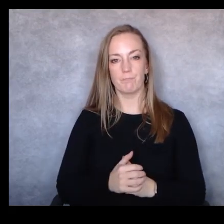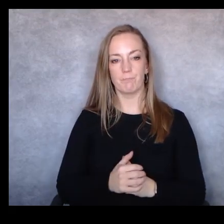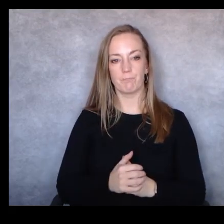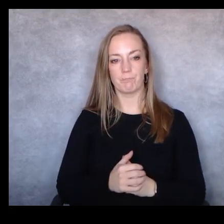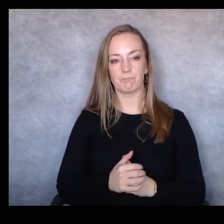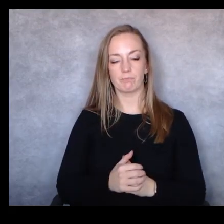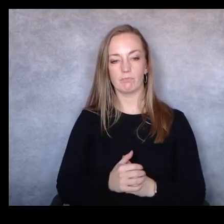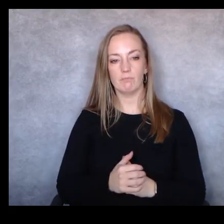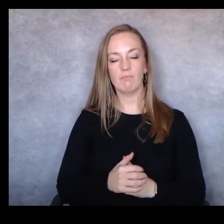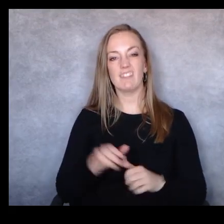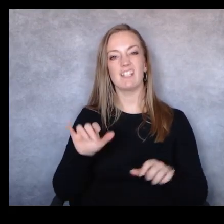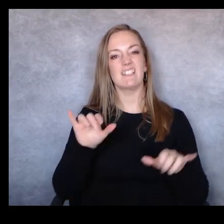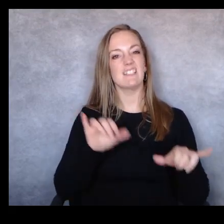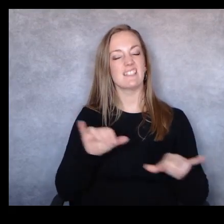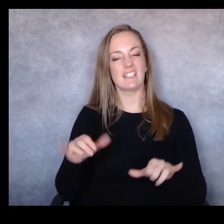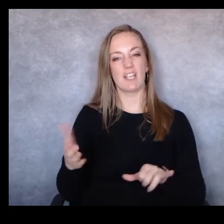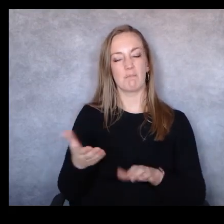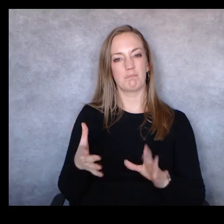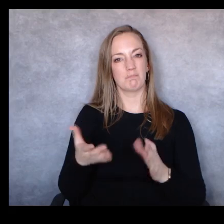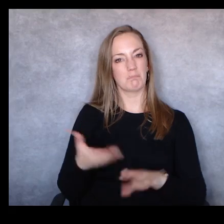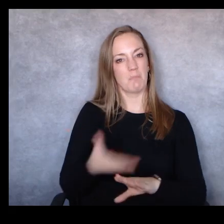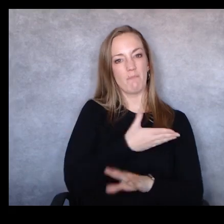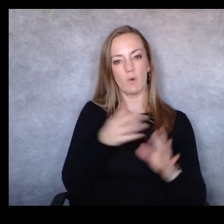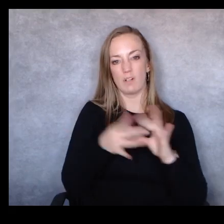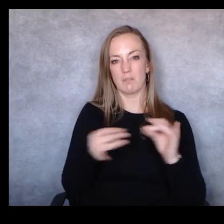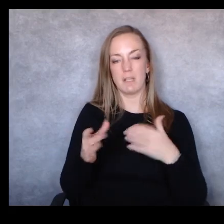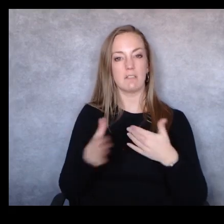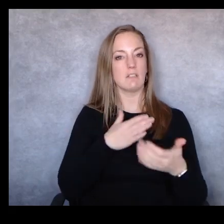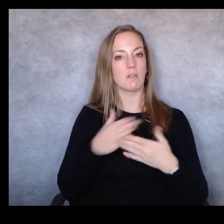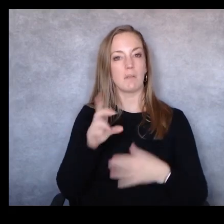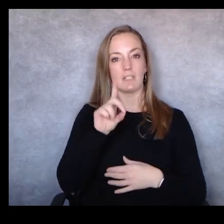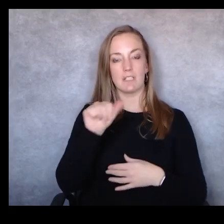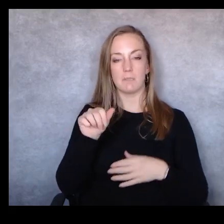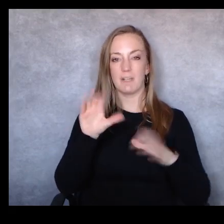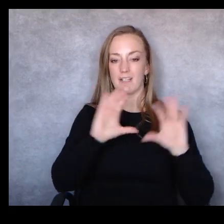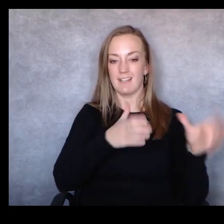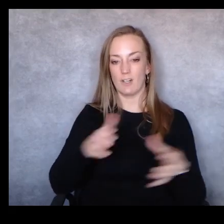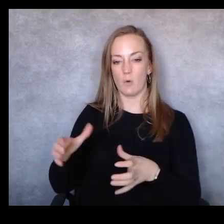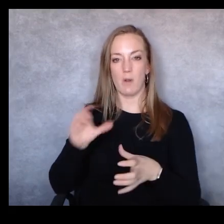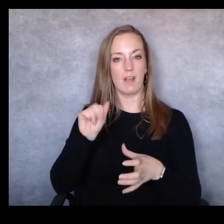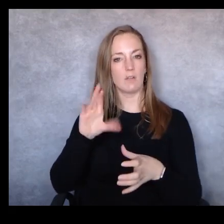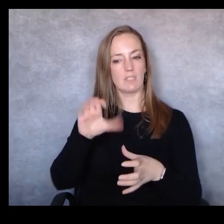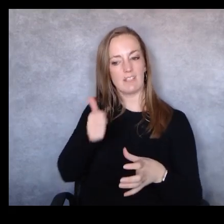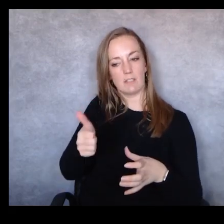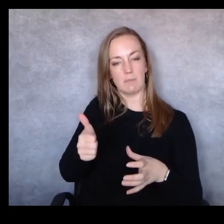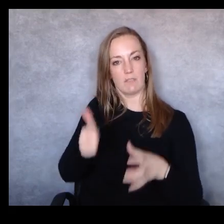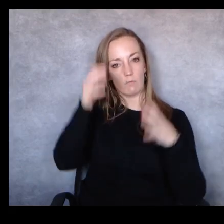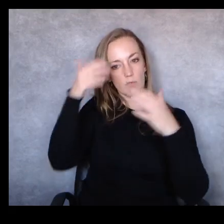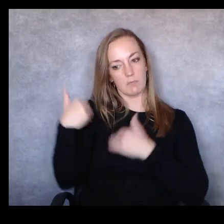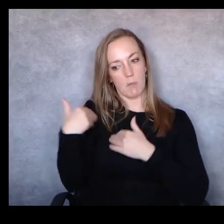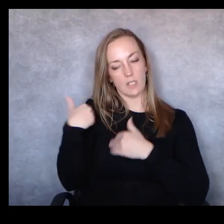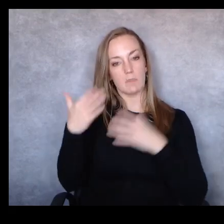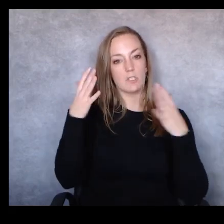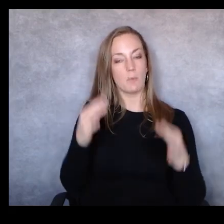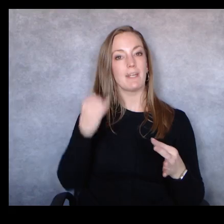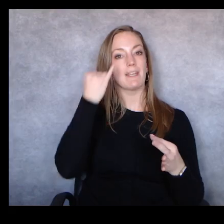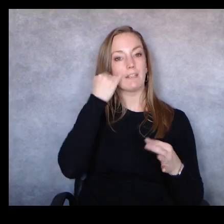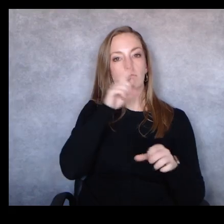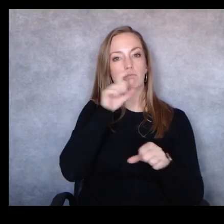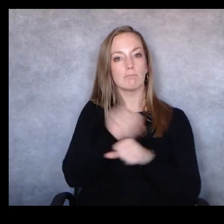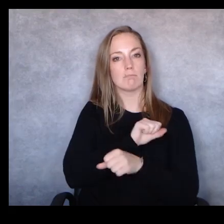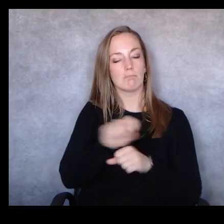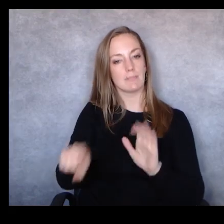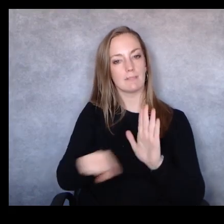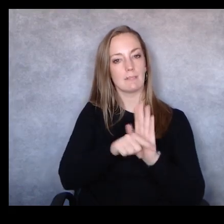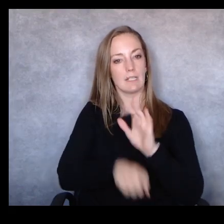As previously stated, regardless of the disability category, the ARC is responsible to determine if an adverse effect on the